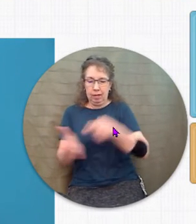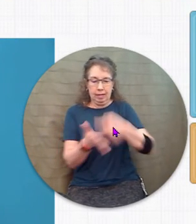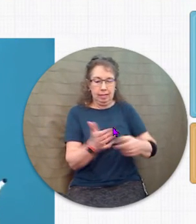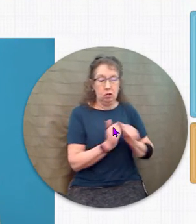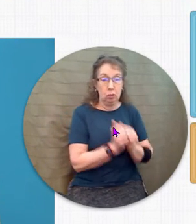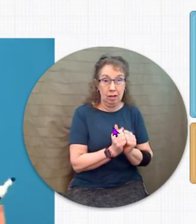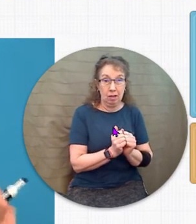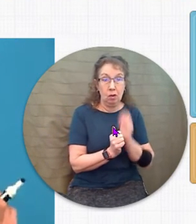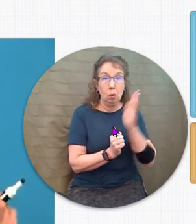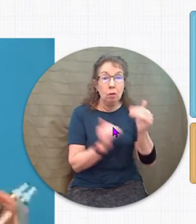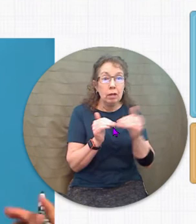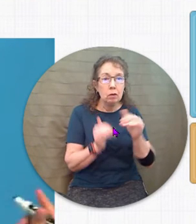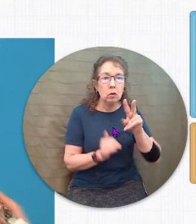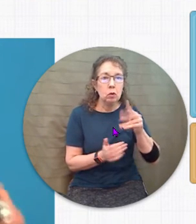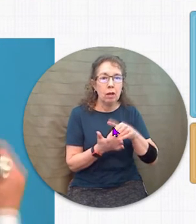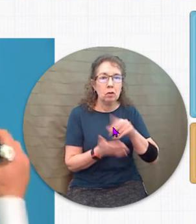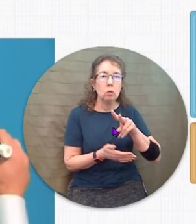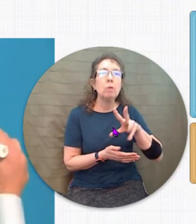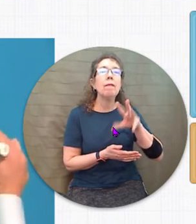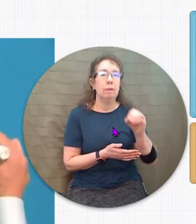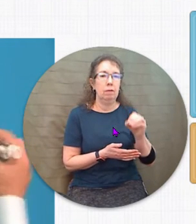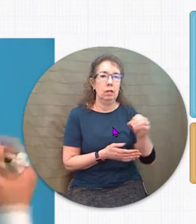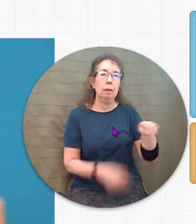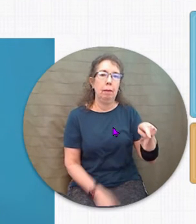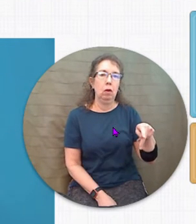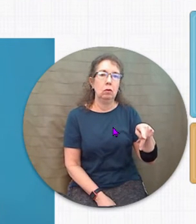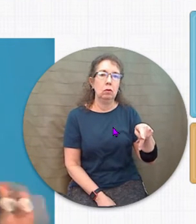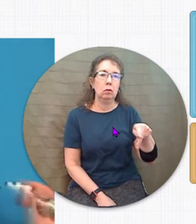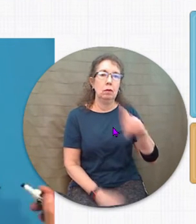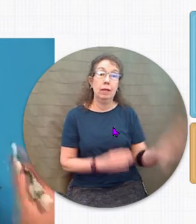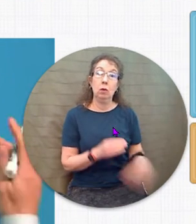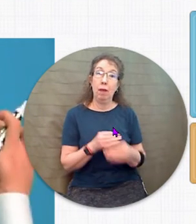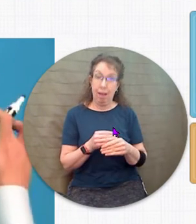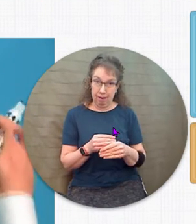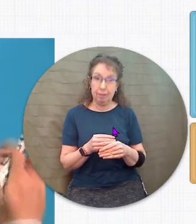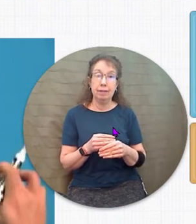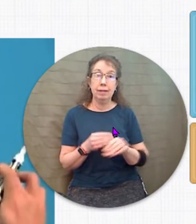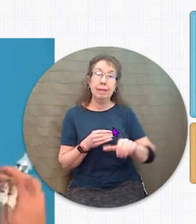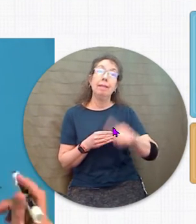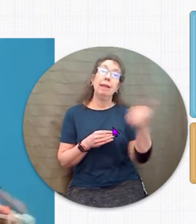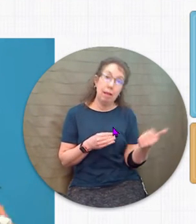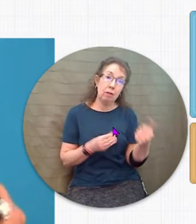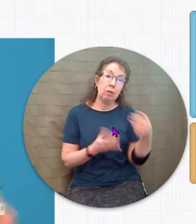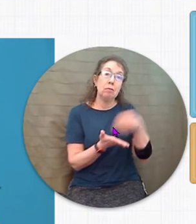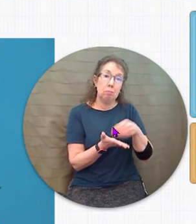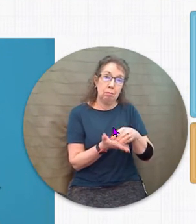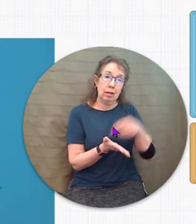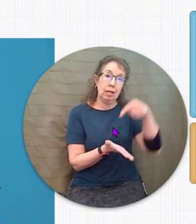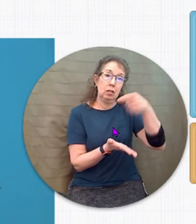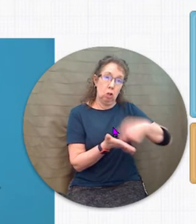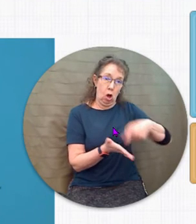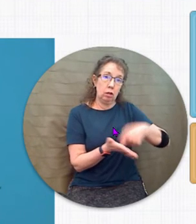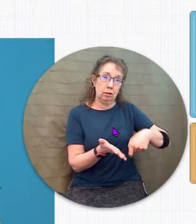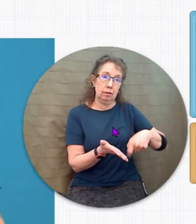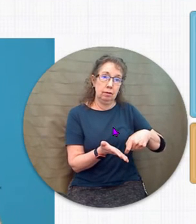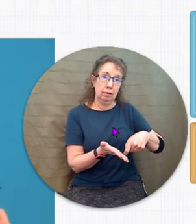going to be 2,250 pounds. If I add in the other currency fees, I